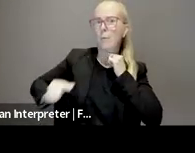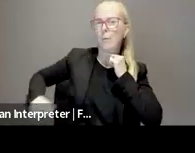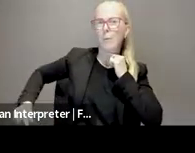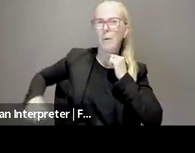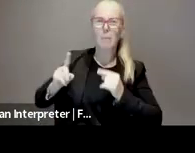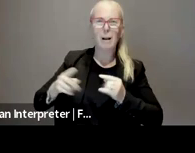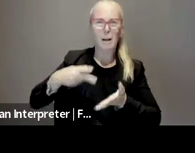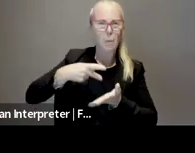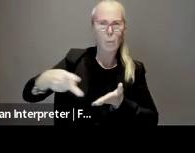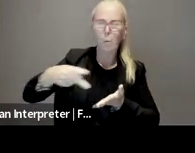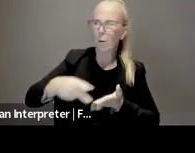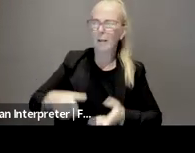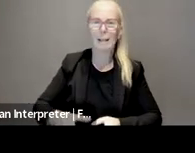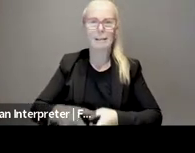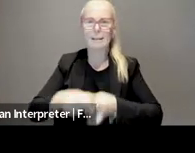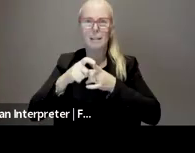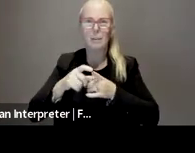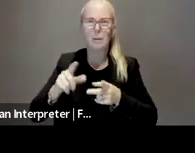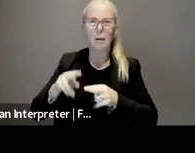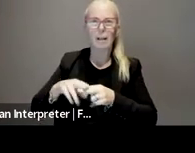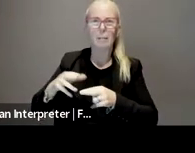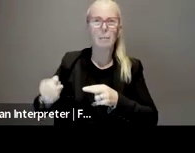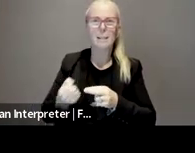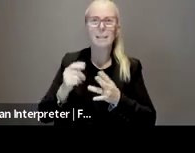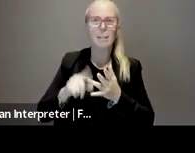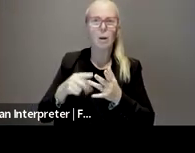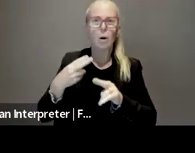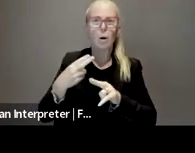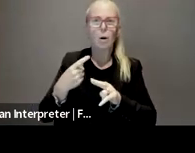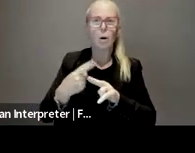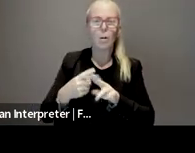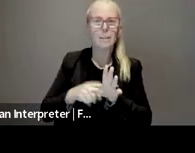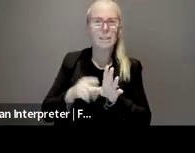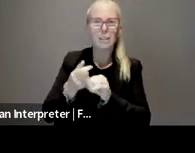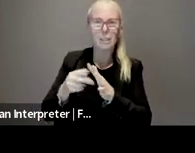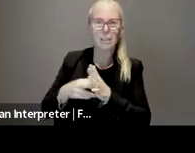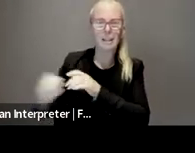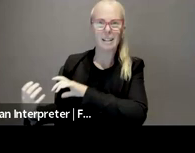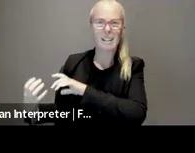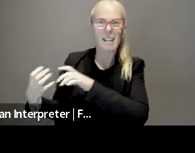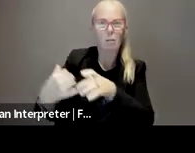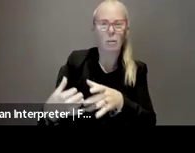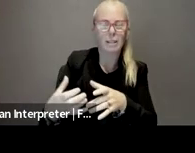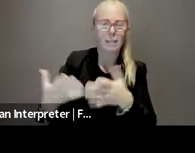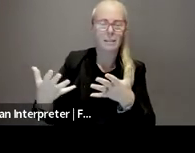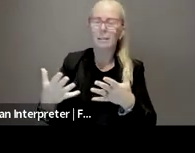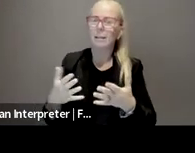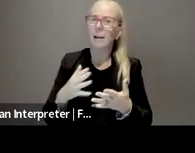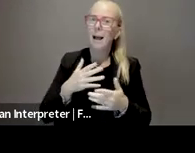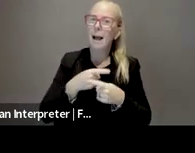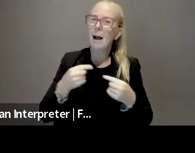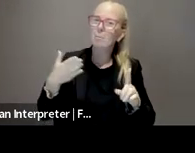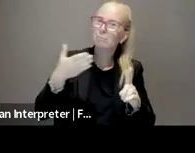and freedom of movement. Our mission is to liberate children from the burden of carrying a ventilator, providing enhanced mobility and